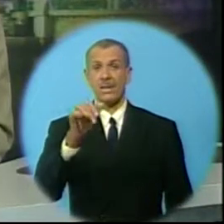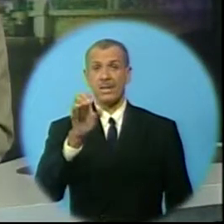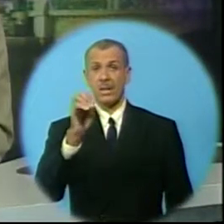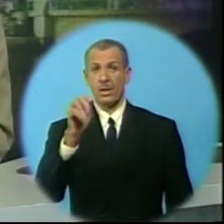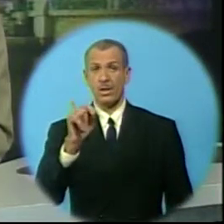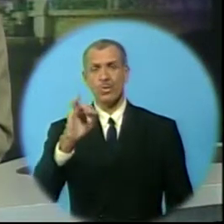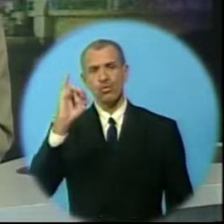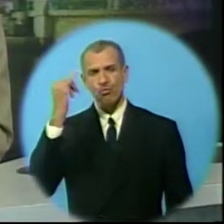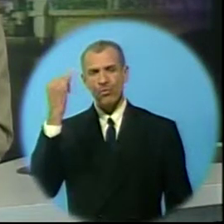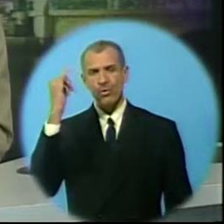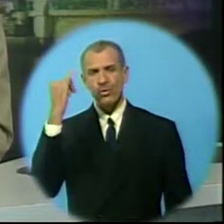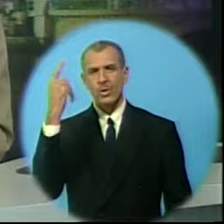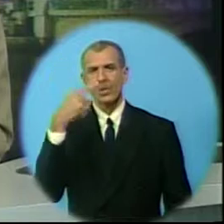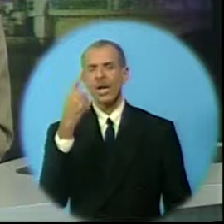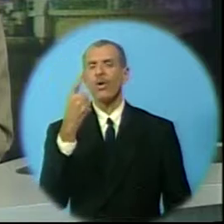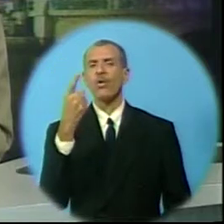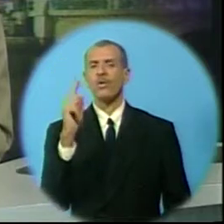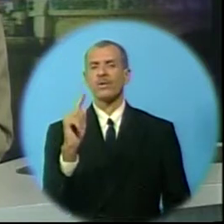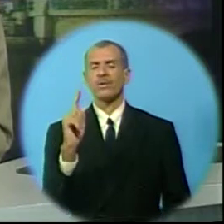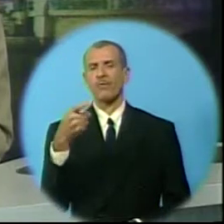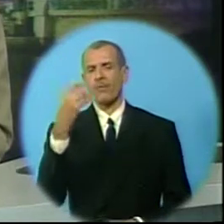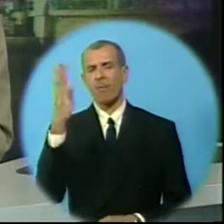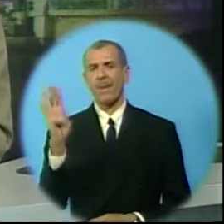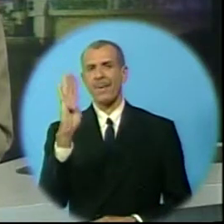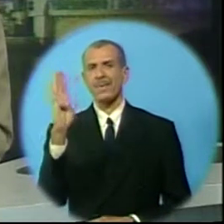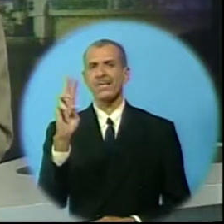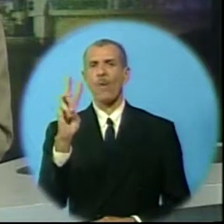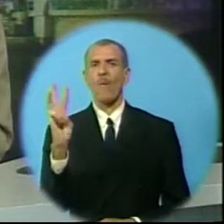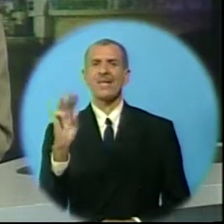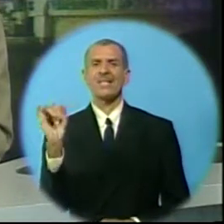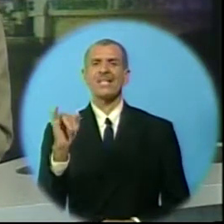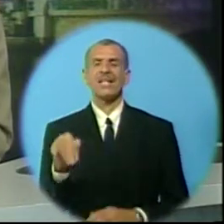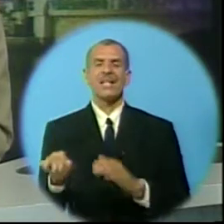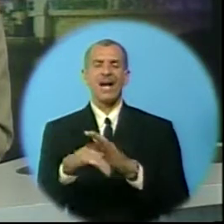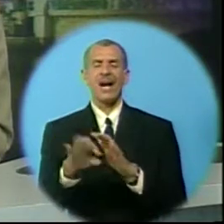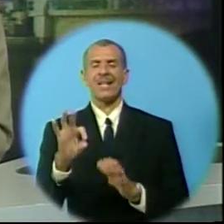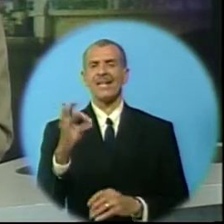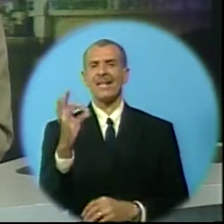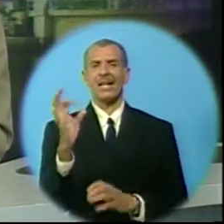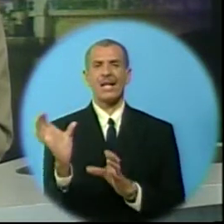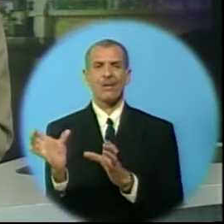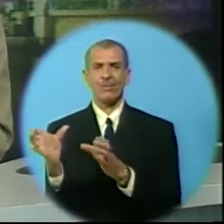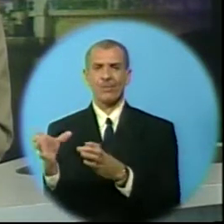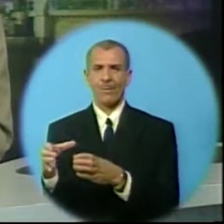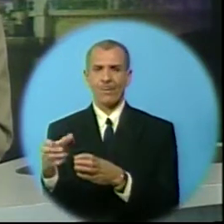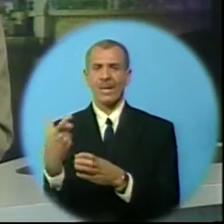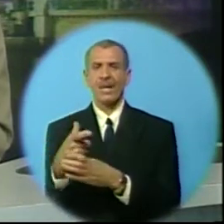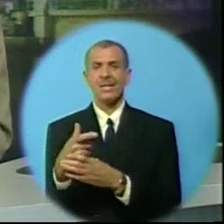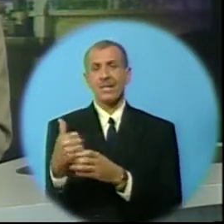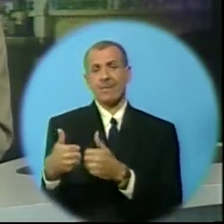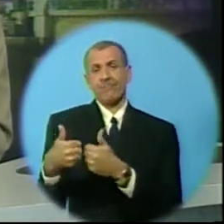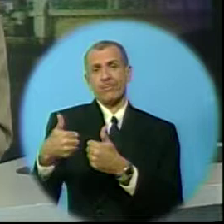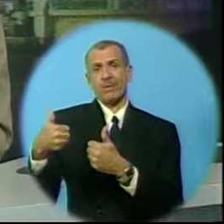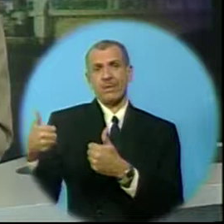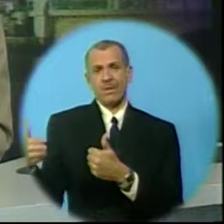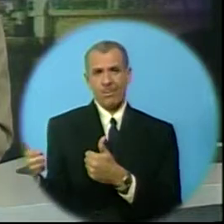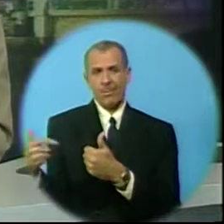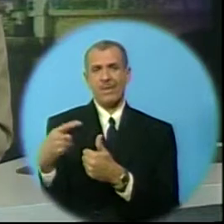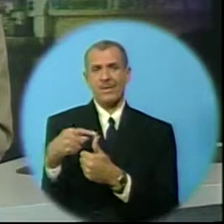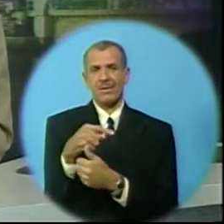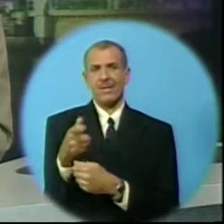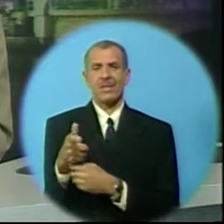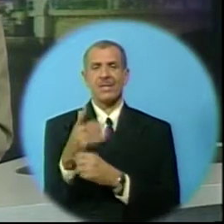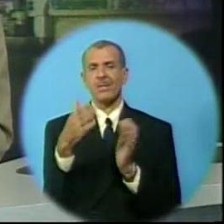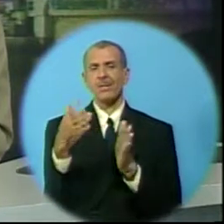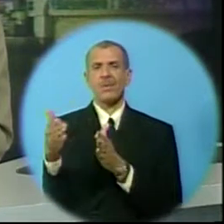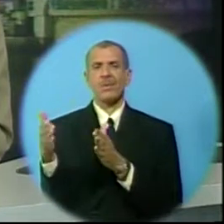Jerome Jones, who has represented Barbados and the West Indies at the under-19 level, added that apart from those issues, the